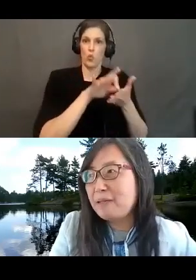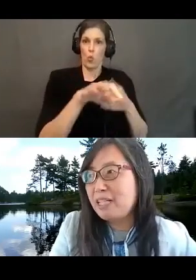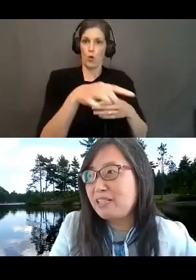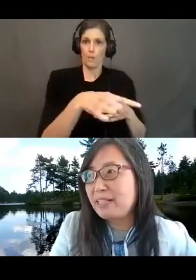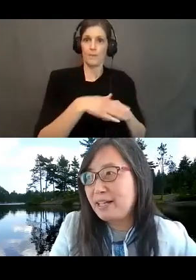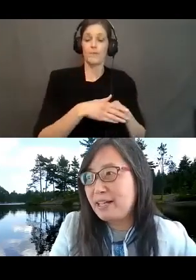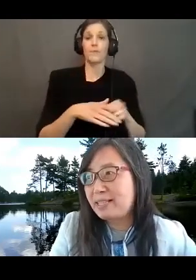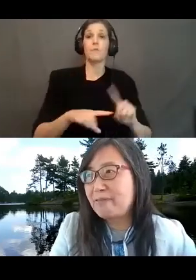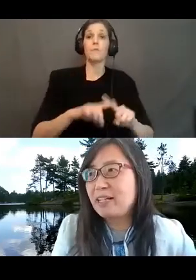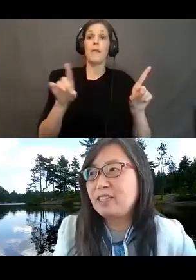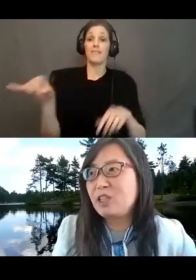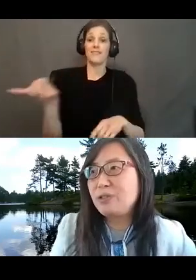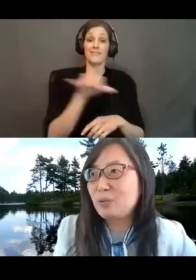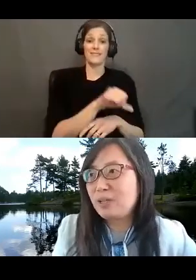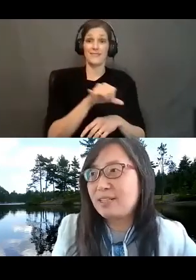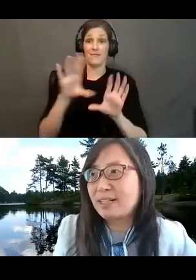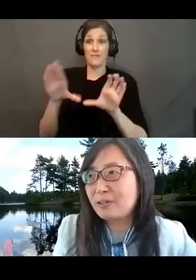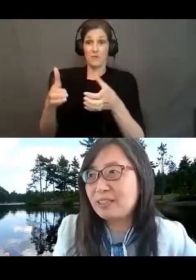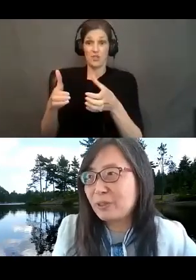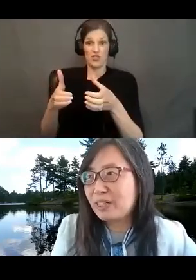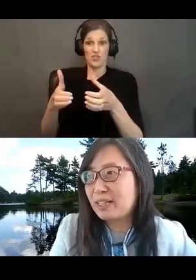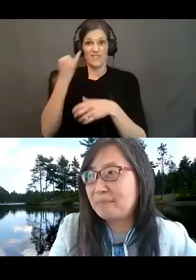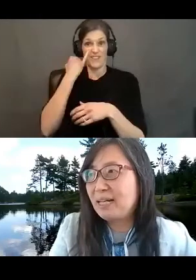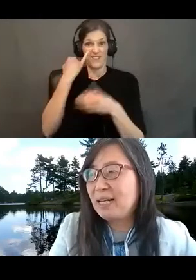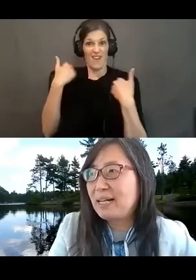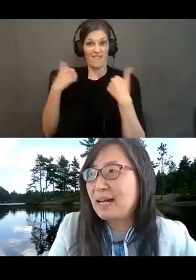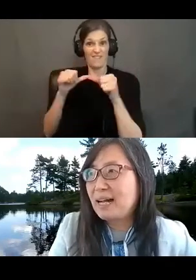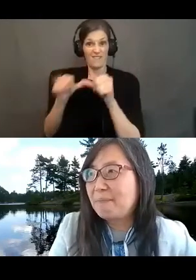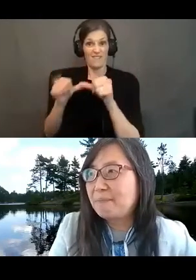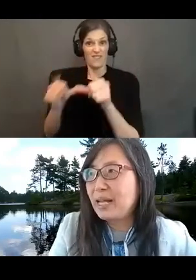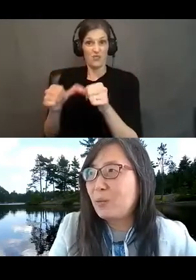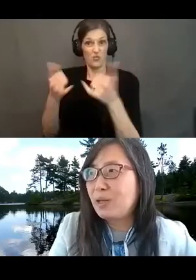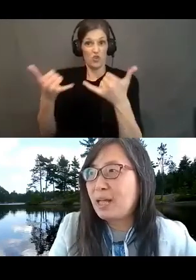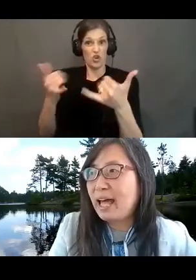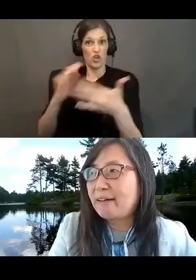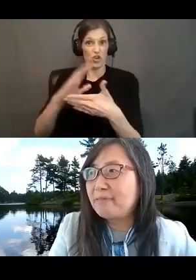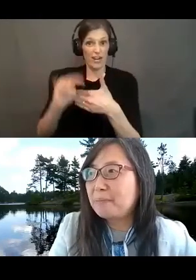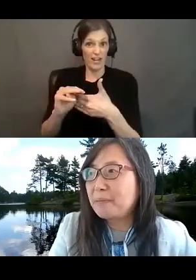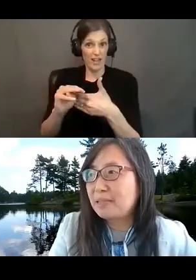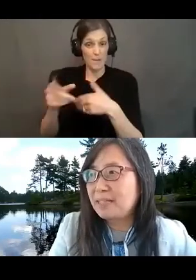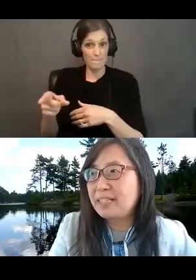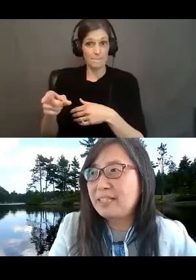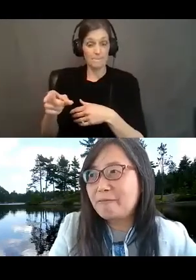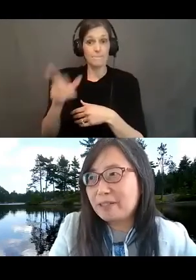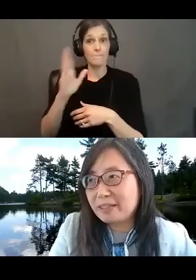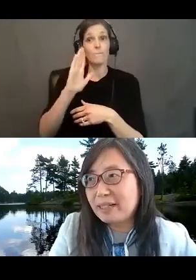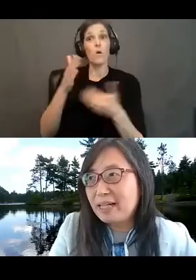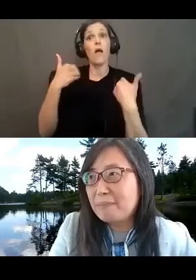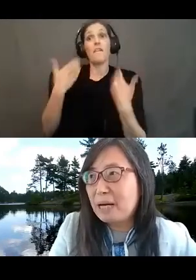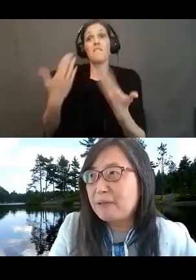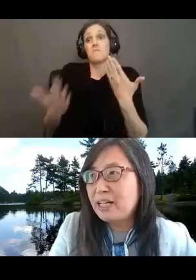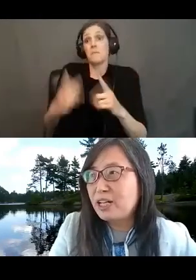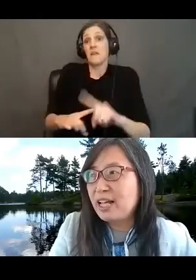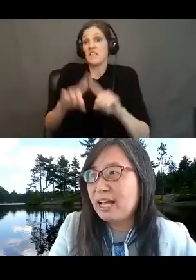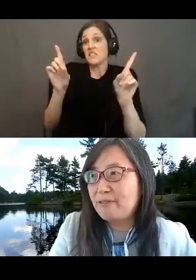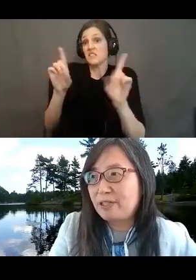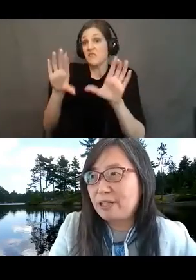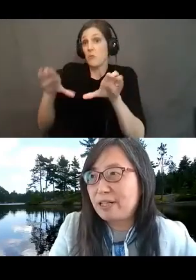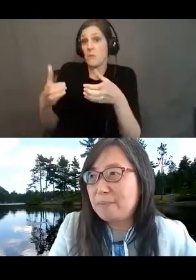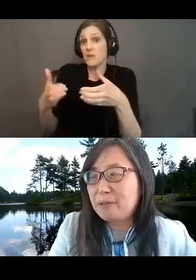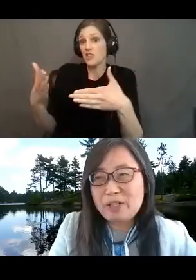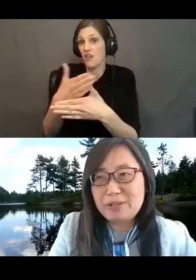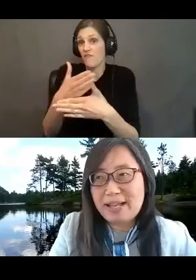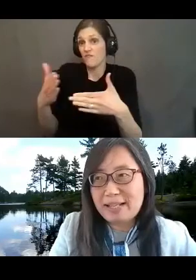same population of kids, if continuing with the current curriculum, they would have possibly a different population